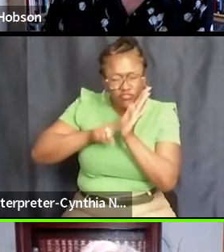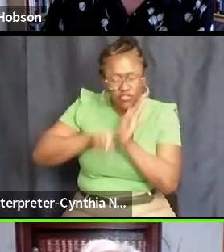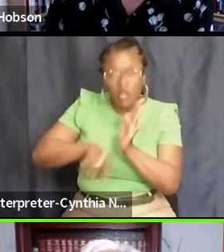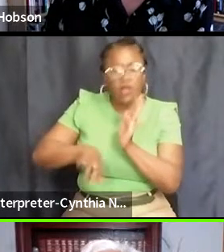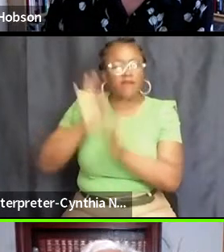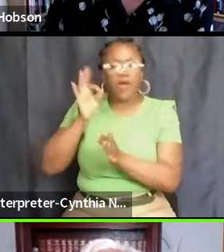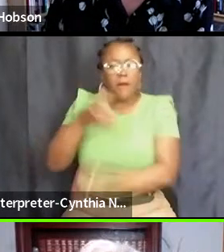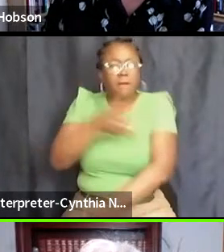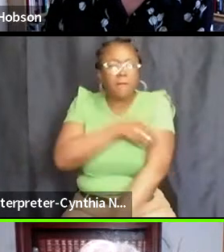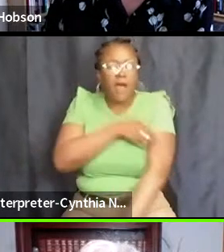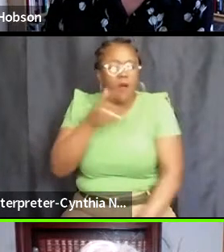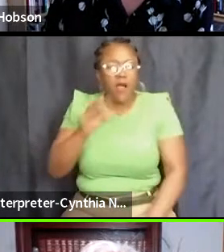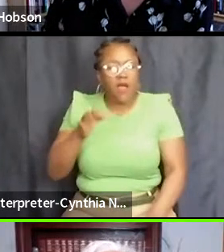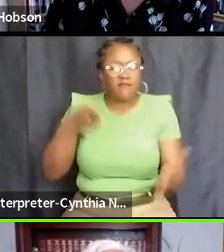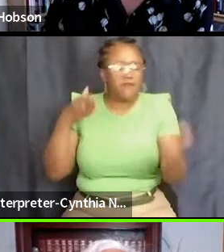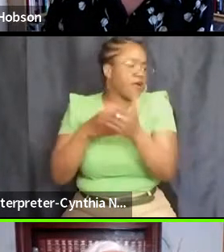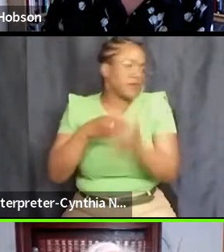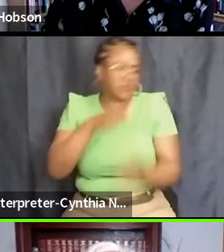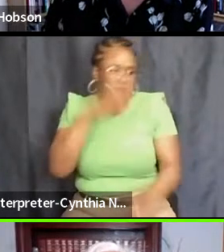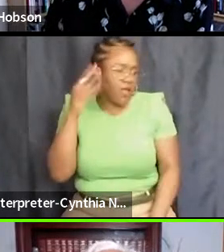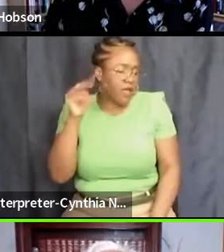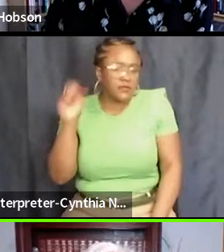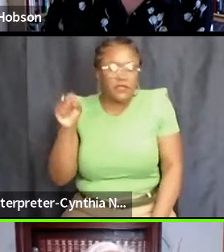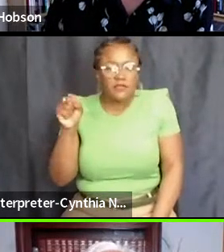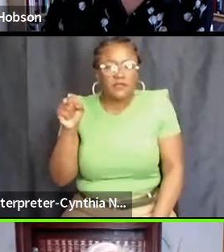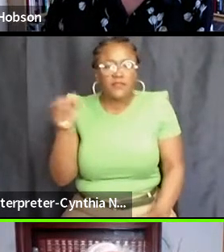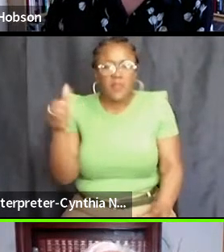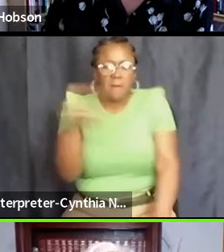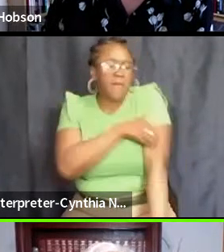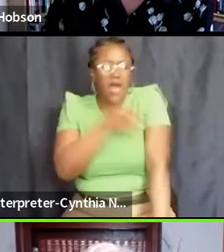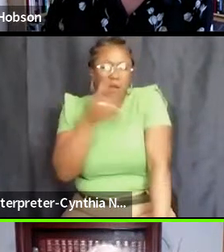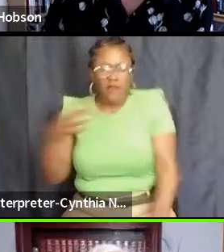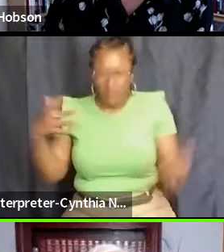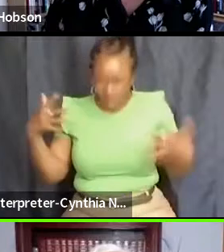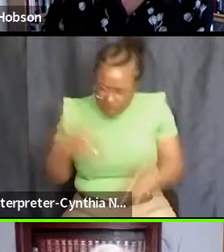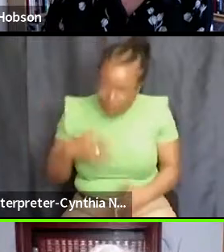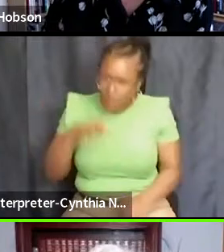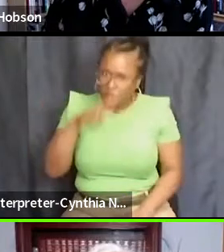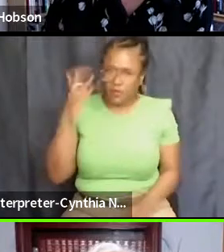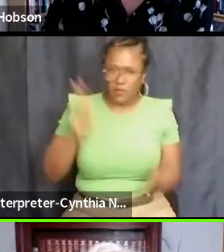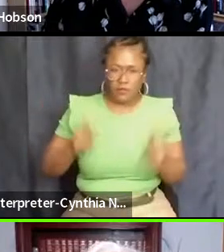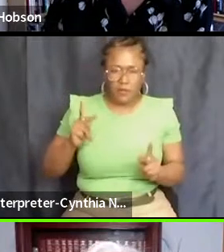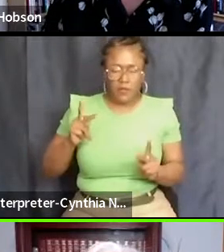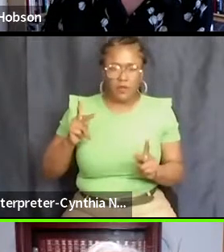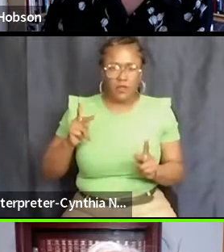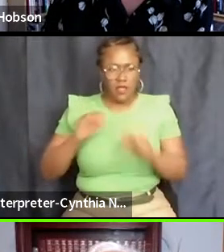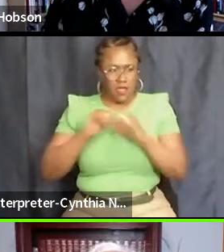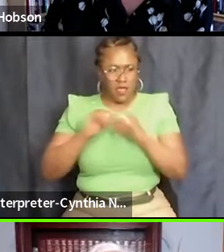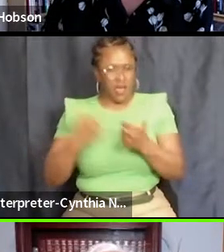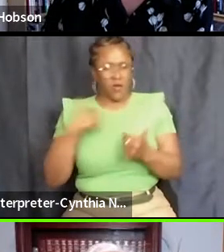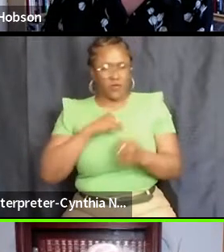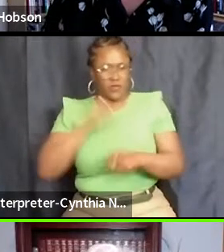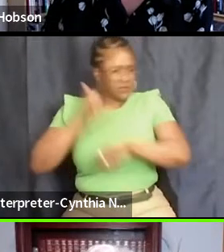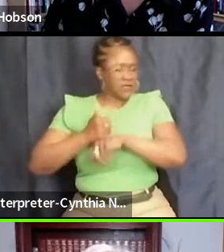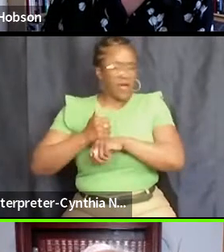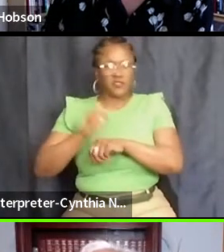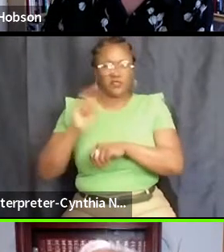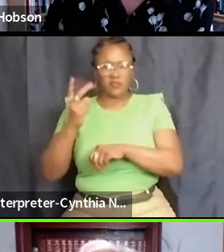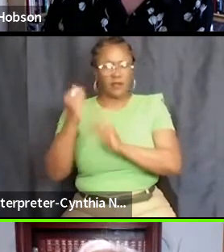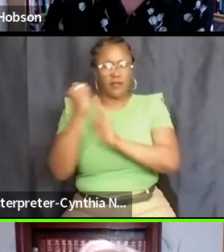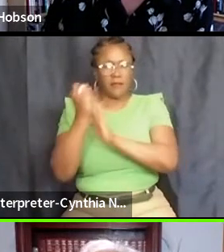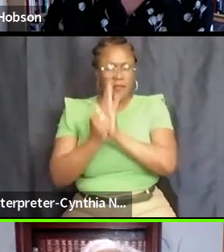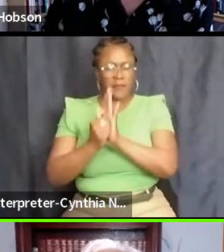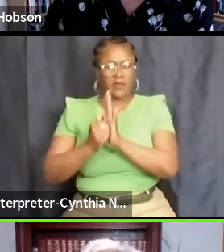power of anti-Blackness, the power of the fear of Black people in shaping the Second Amendment, in shaping